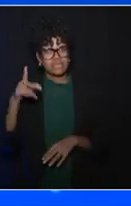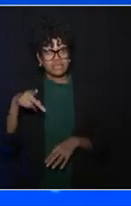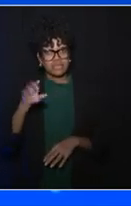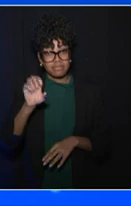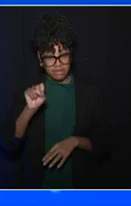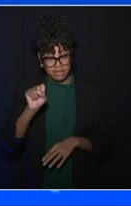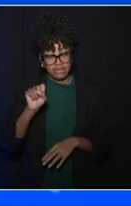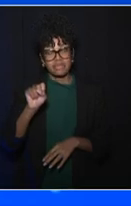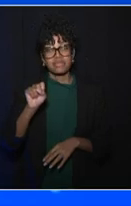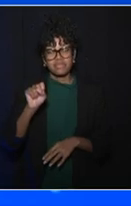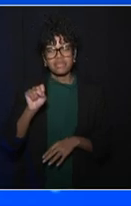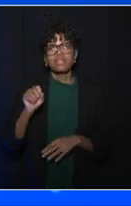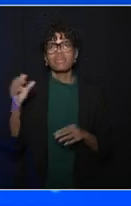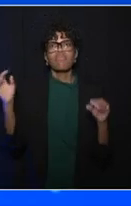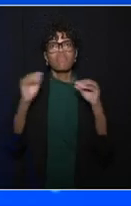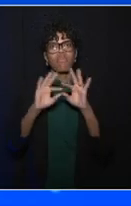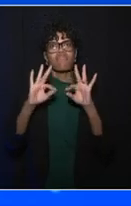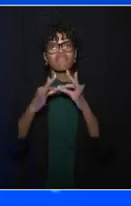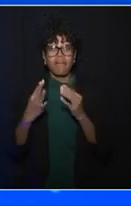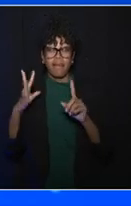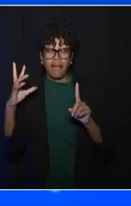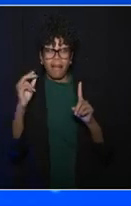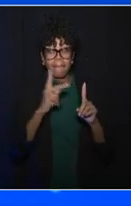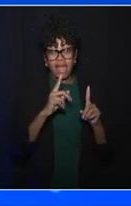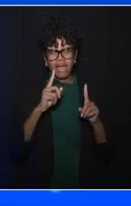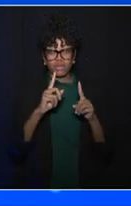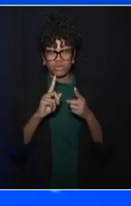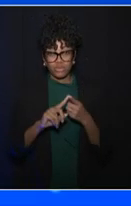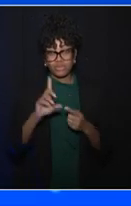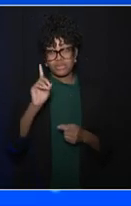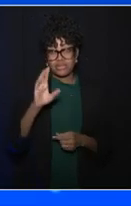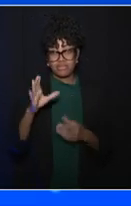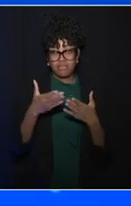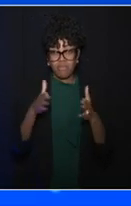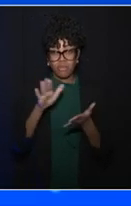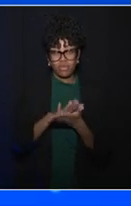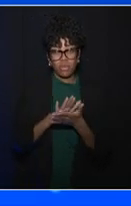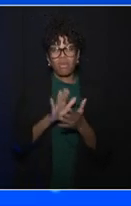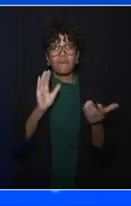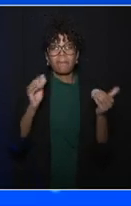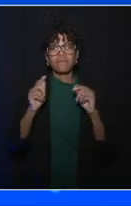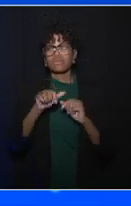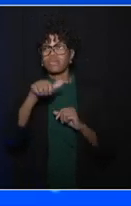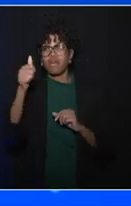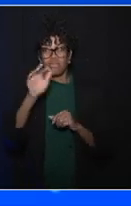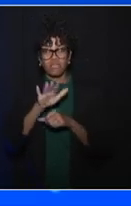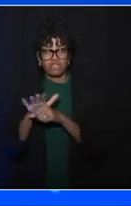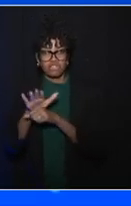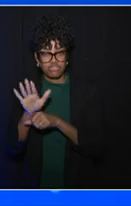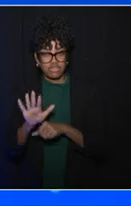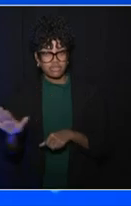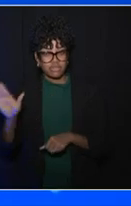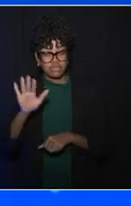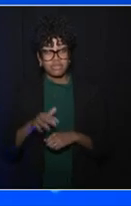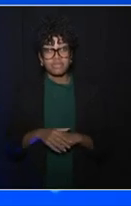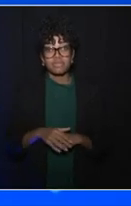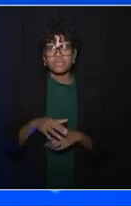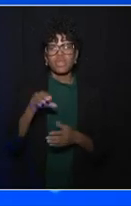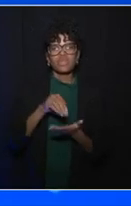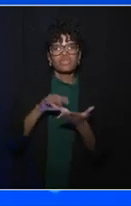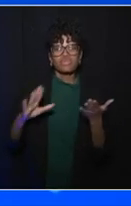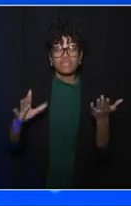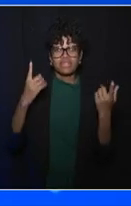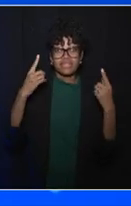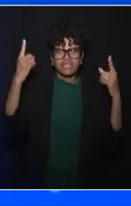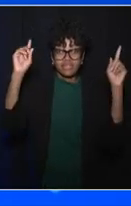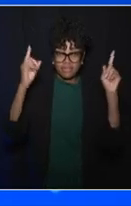to the public schools in DC than any place in this region. Student achievement is on the rise.